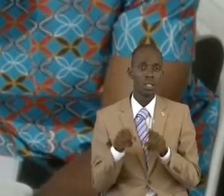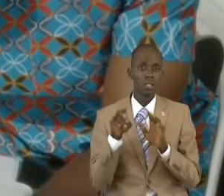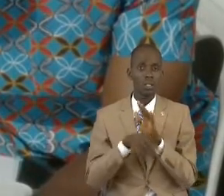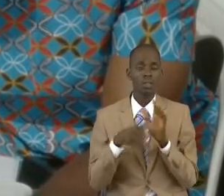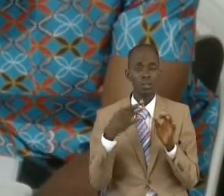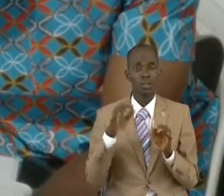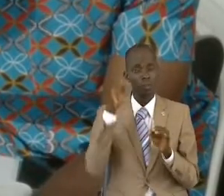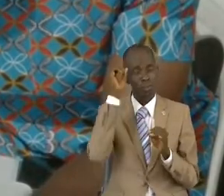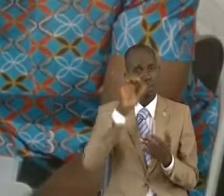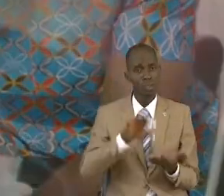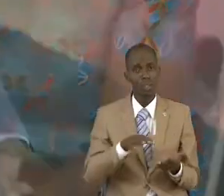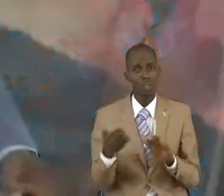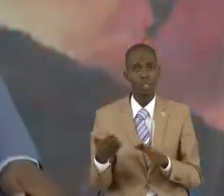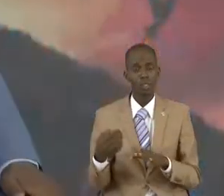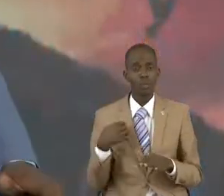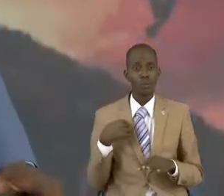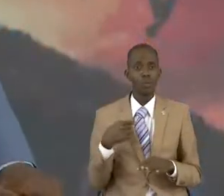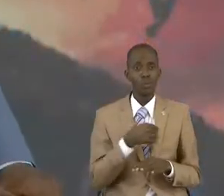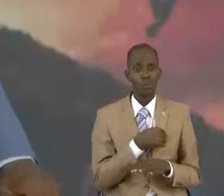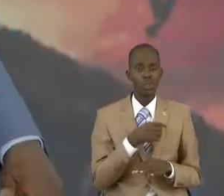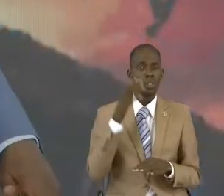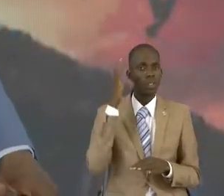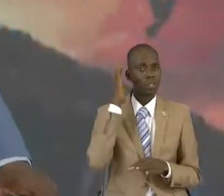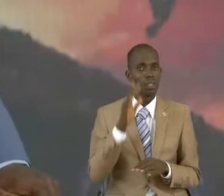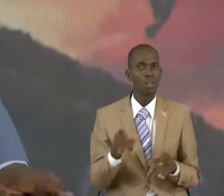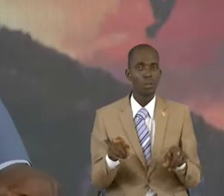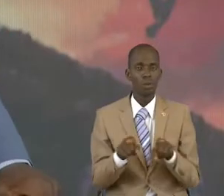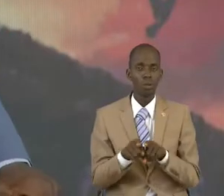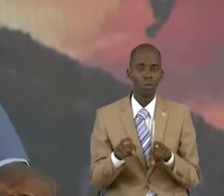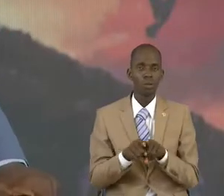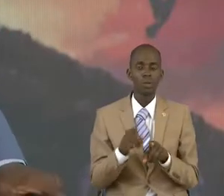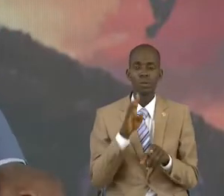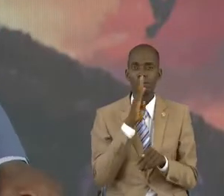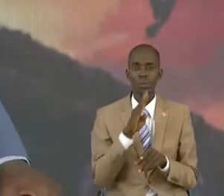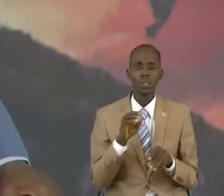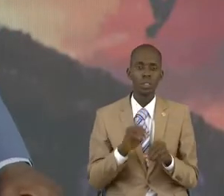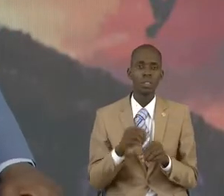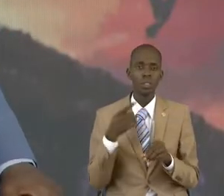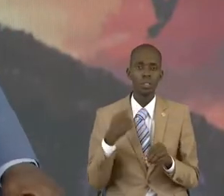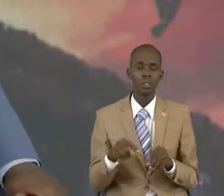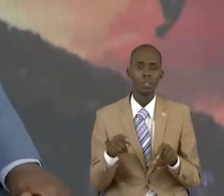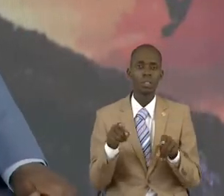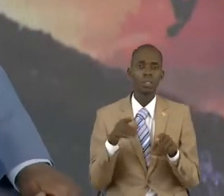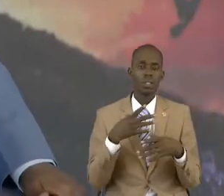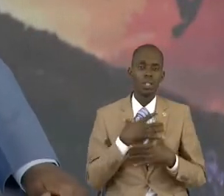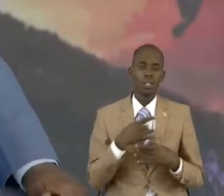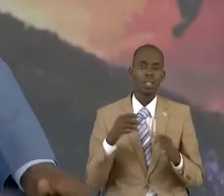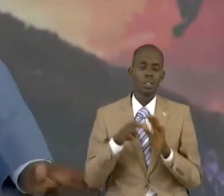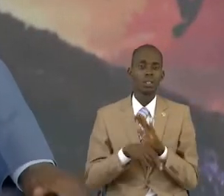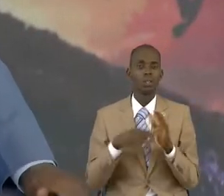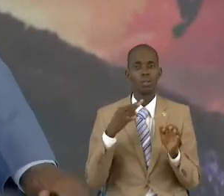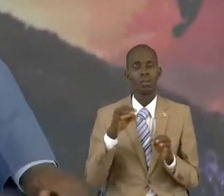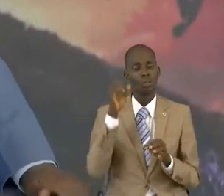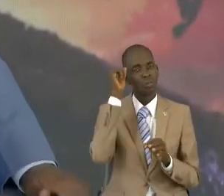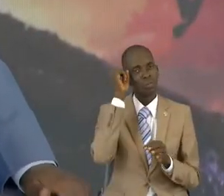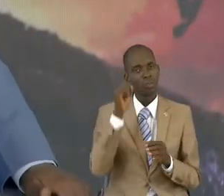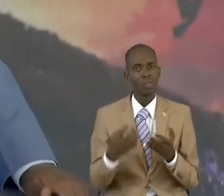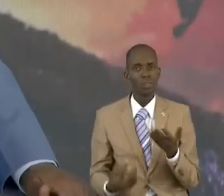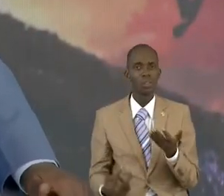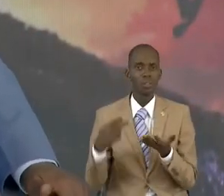also be in the likeness of his resurrection. Verse